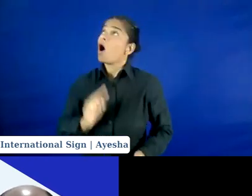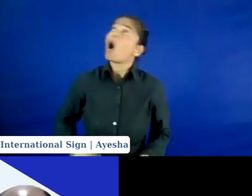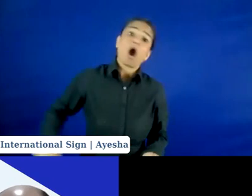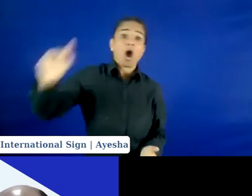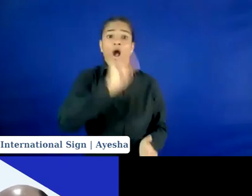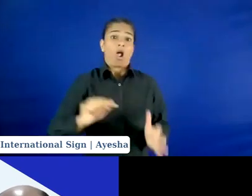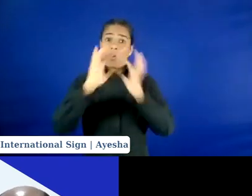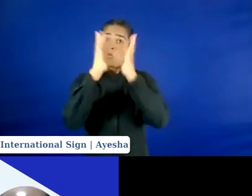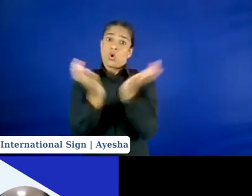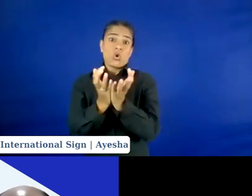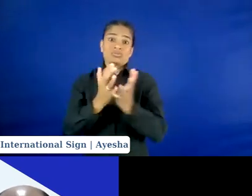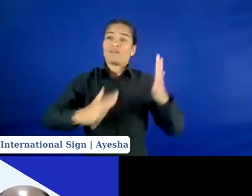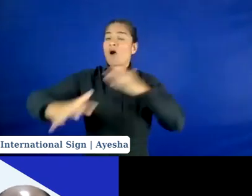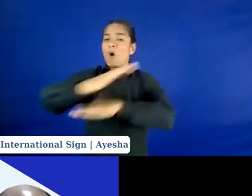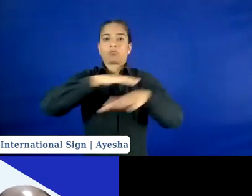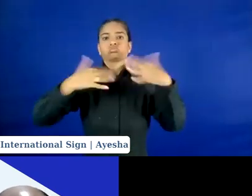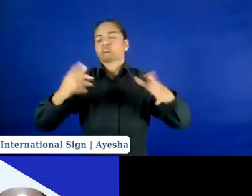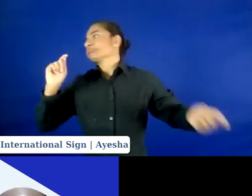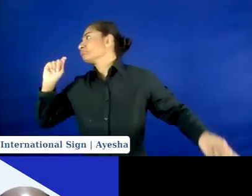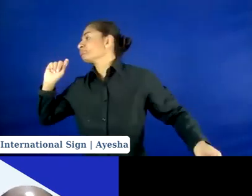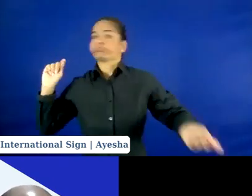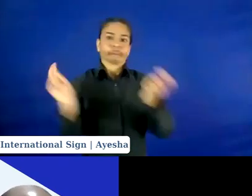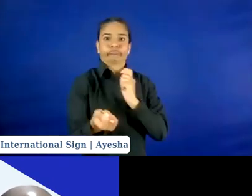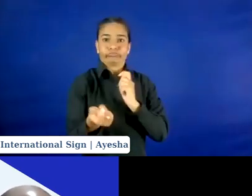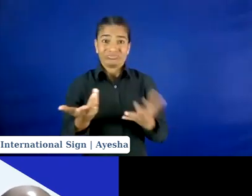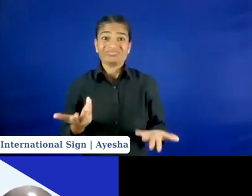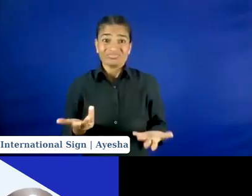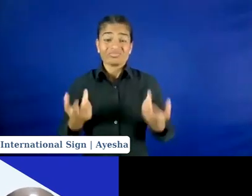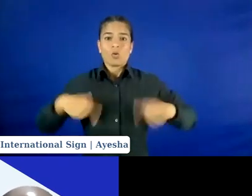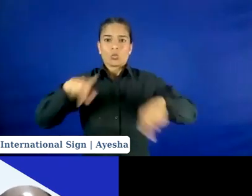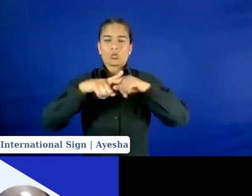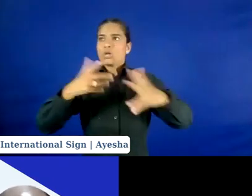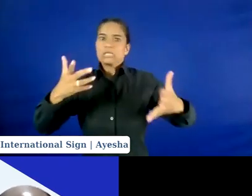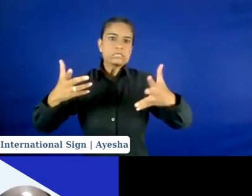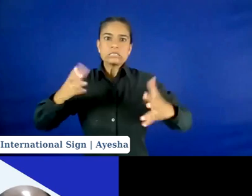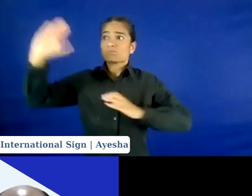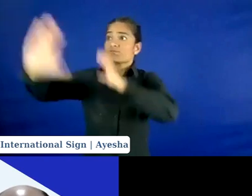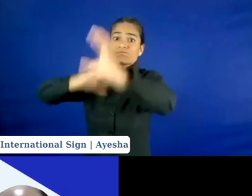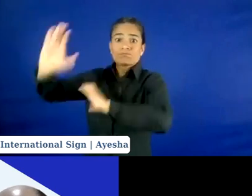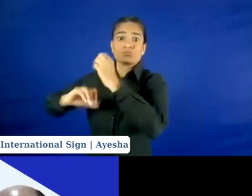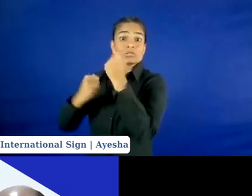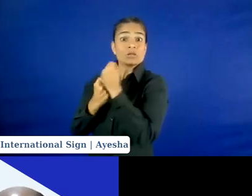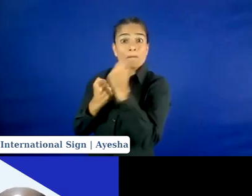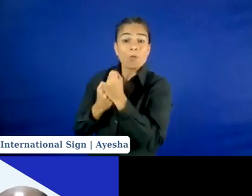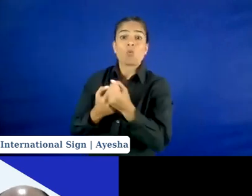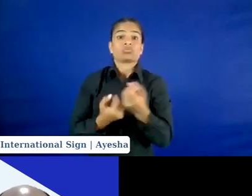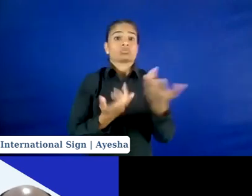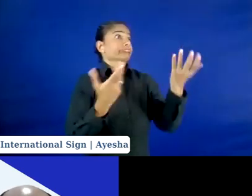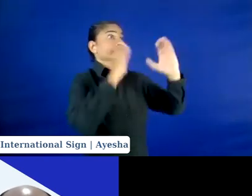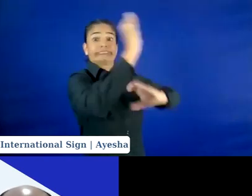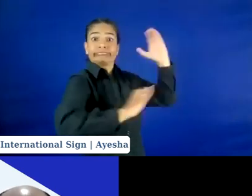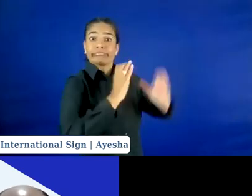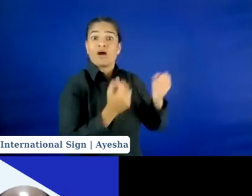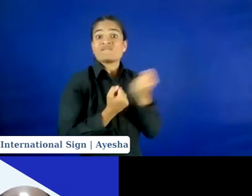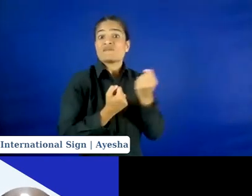changed, and support and funding to inclusive social protection, to push for inclusive social protection, is